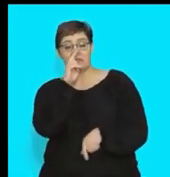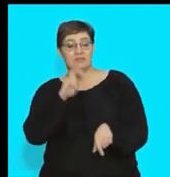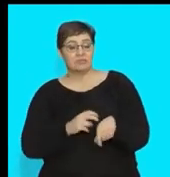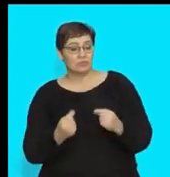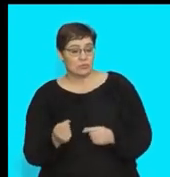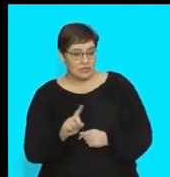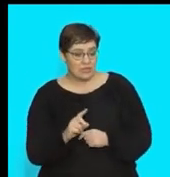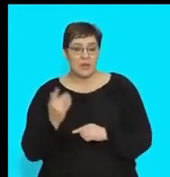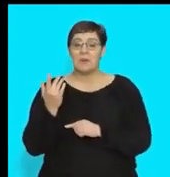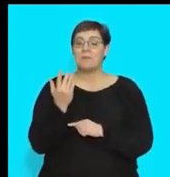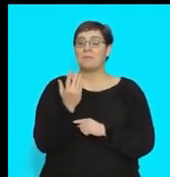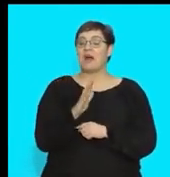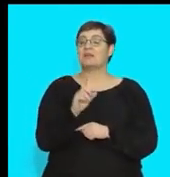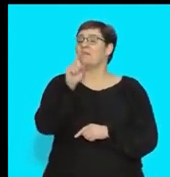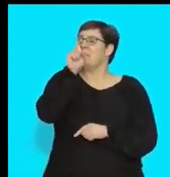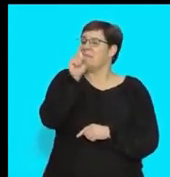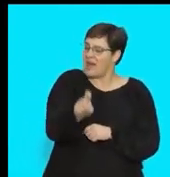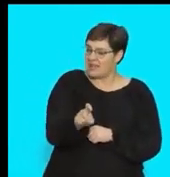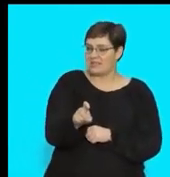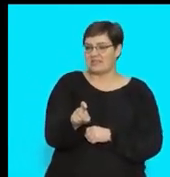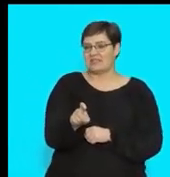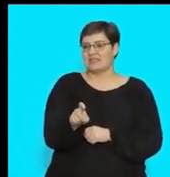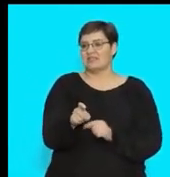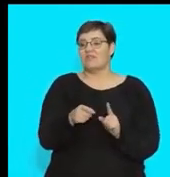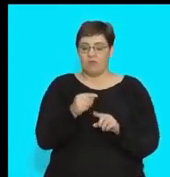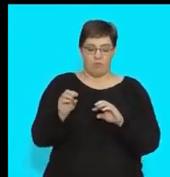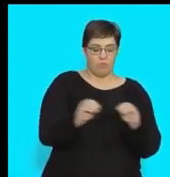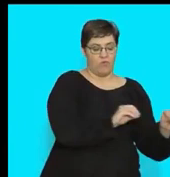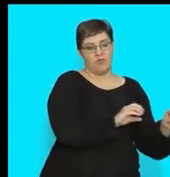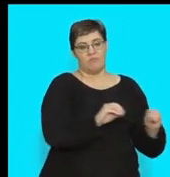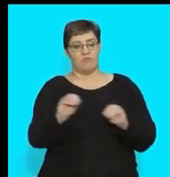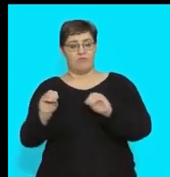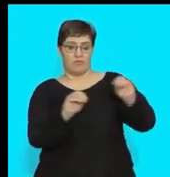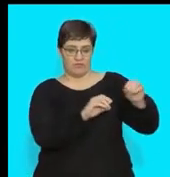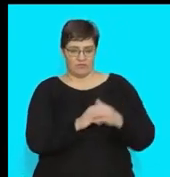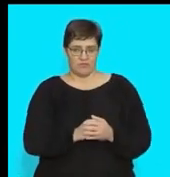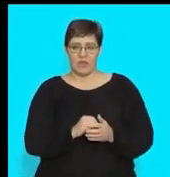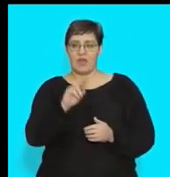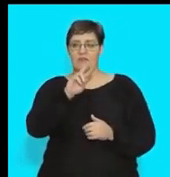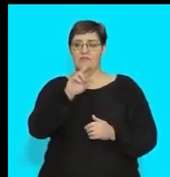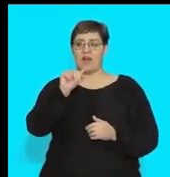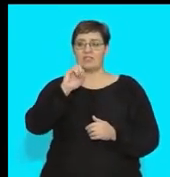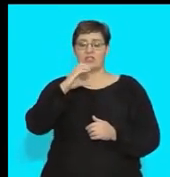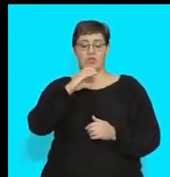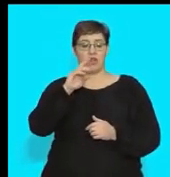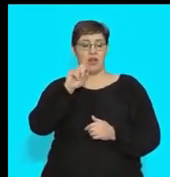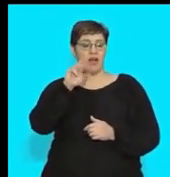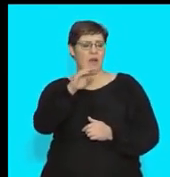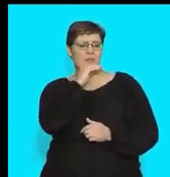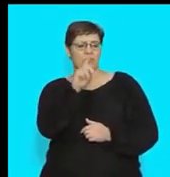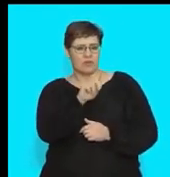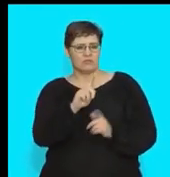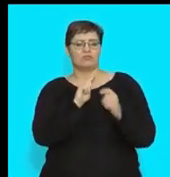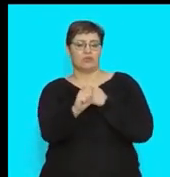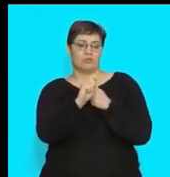has to do? A plant must move things around. What is vascular? Vascular